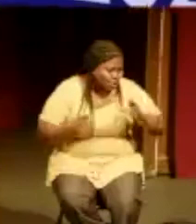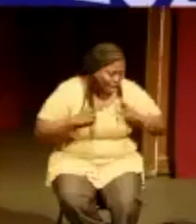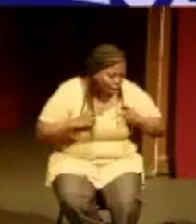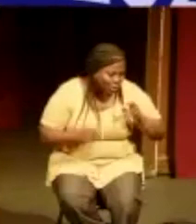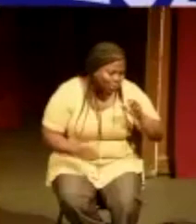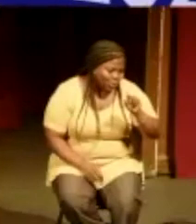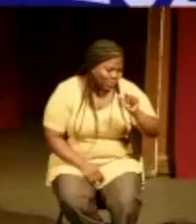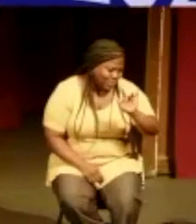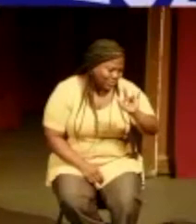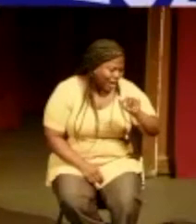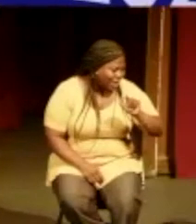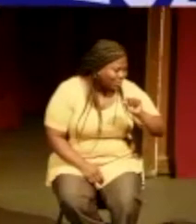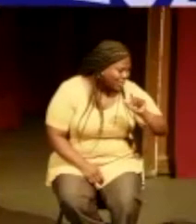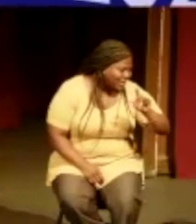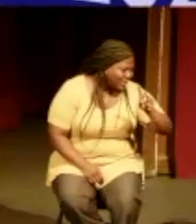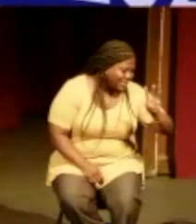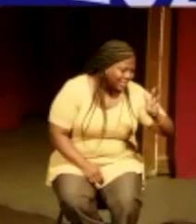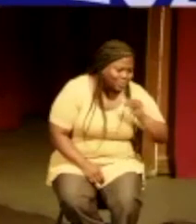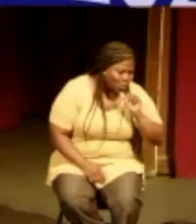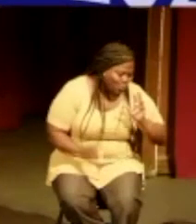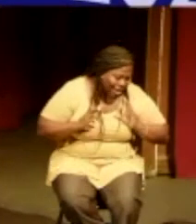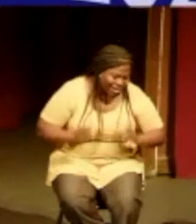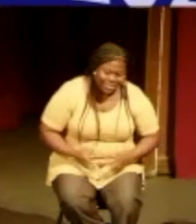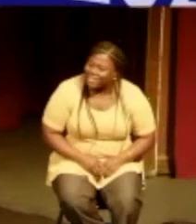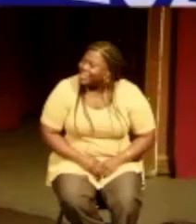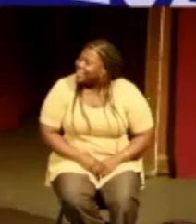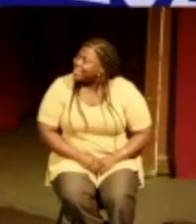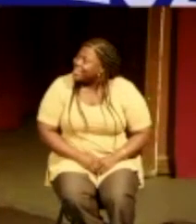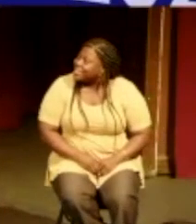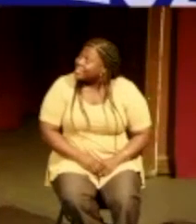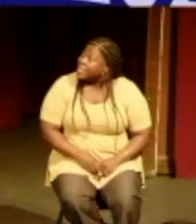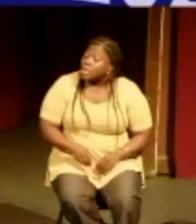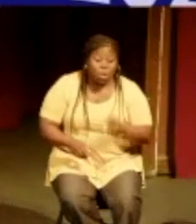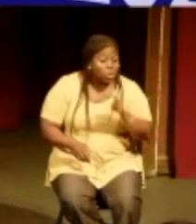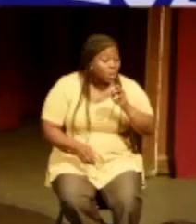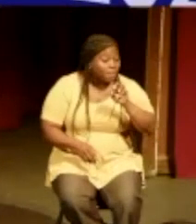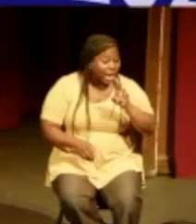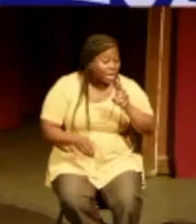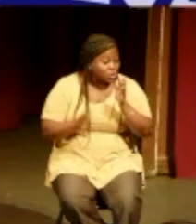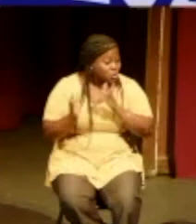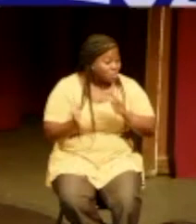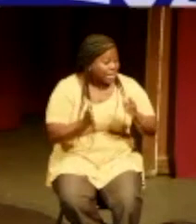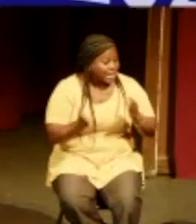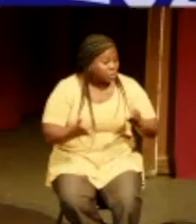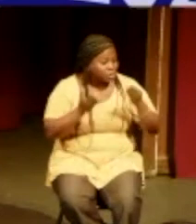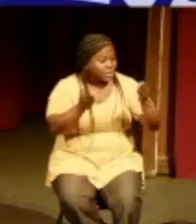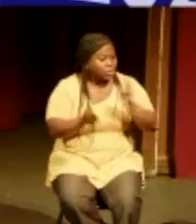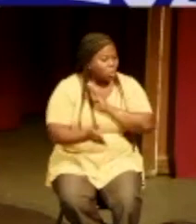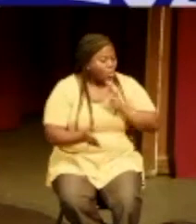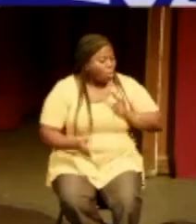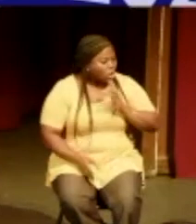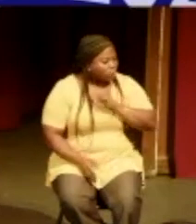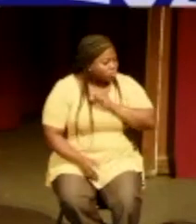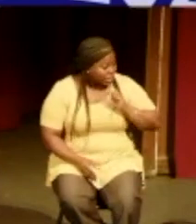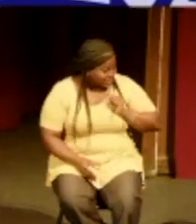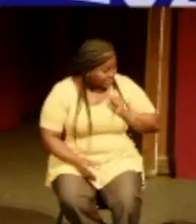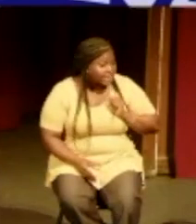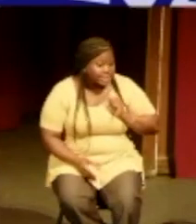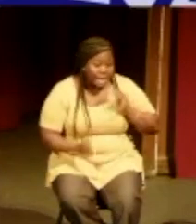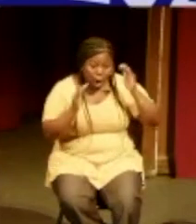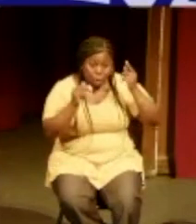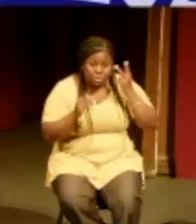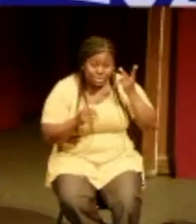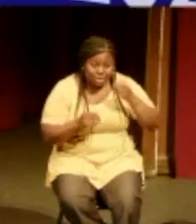years. Again, the annual report on the master plan is presented to the Board of Trustees every December. I expect to see all of you at our December